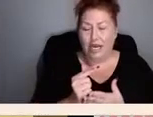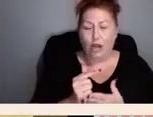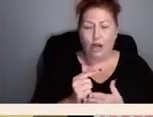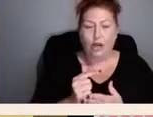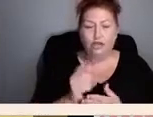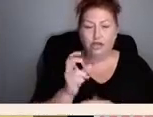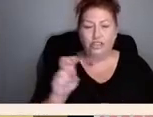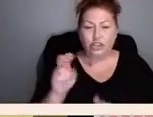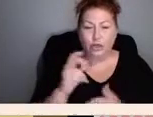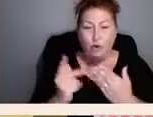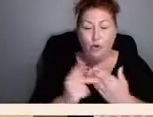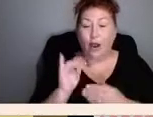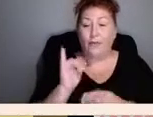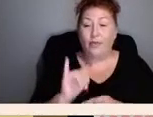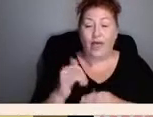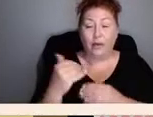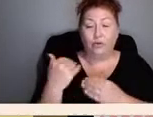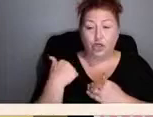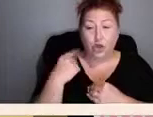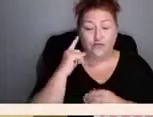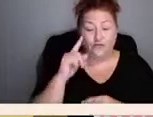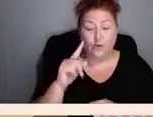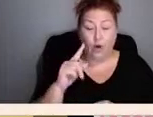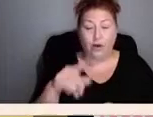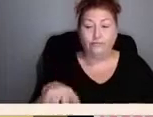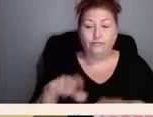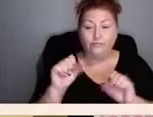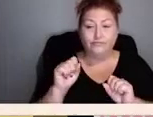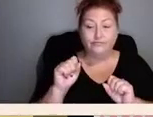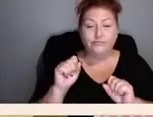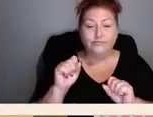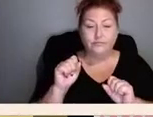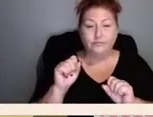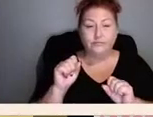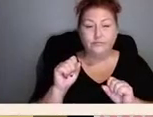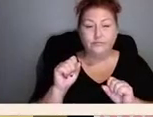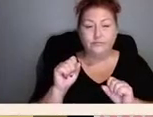They were also charged to administer the development and